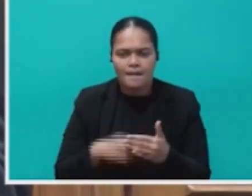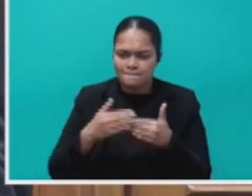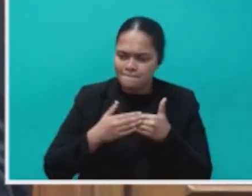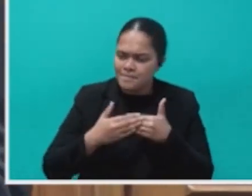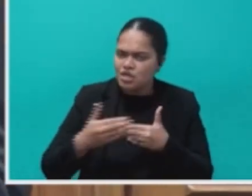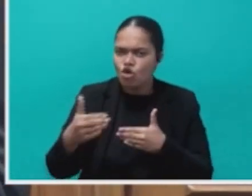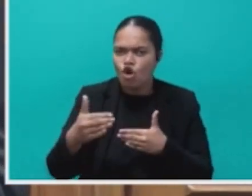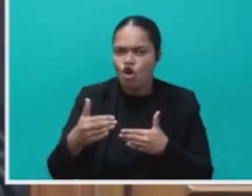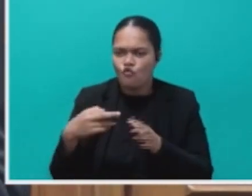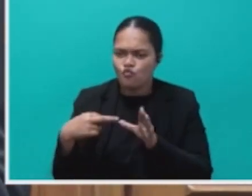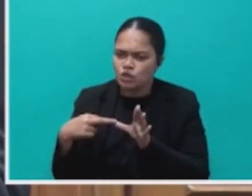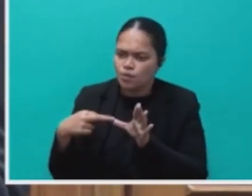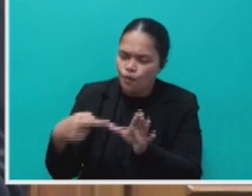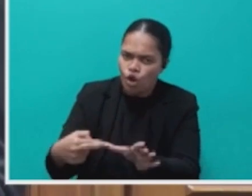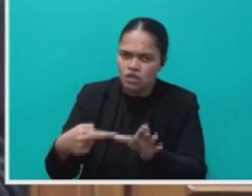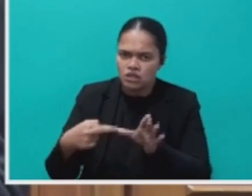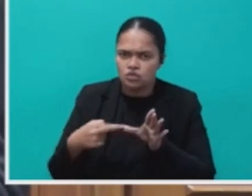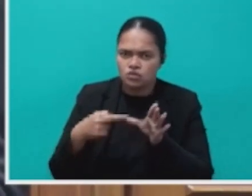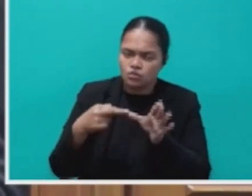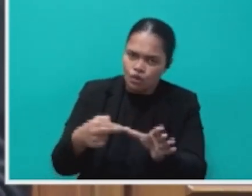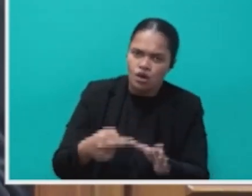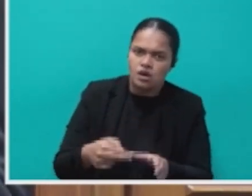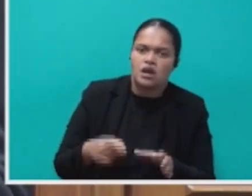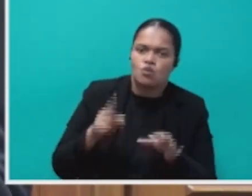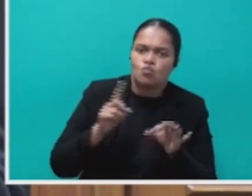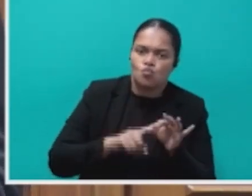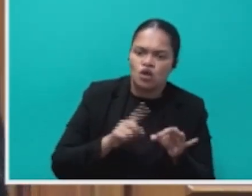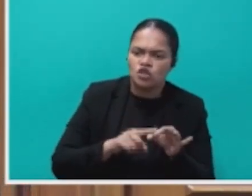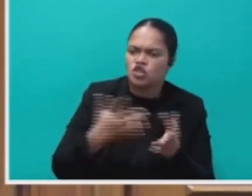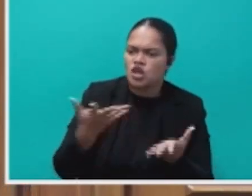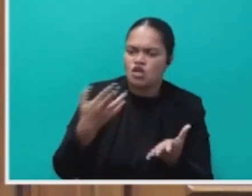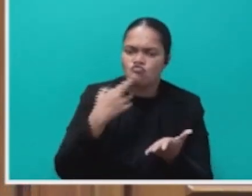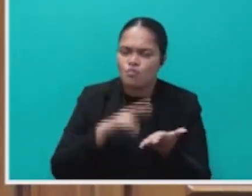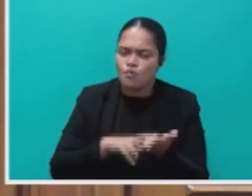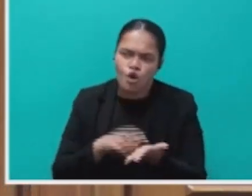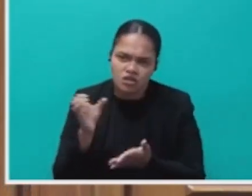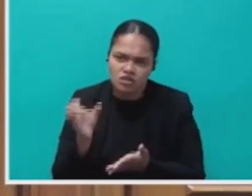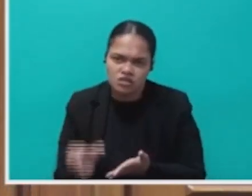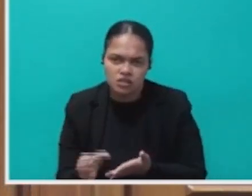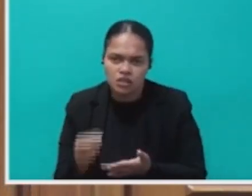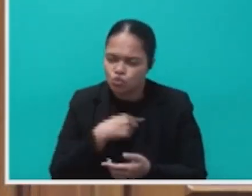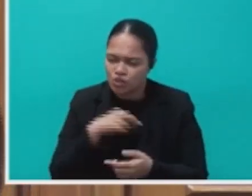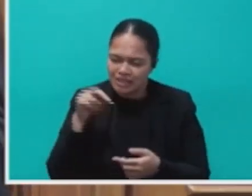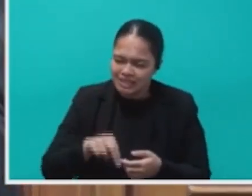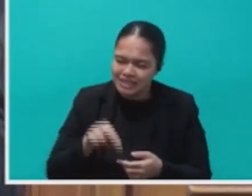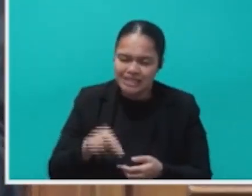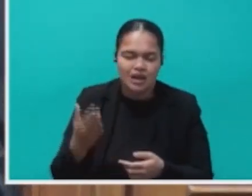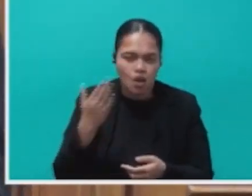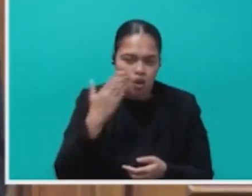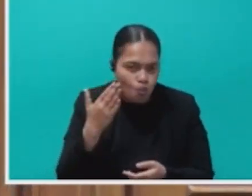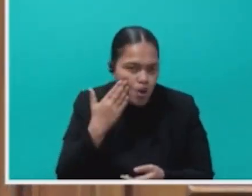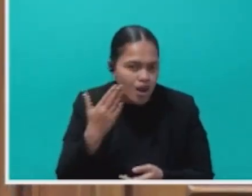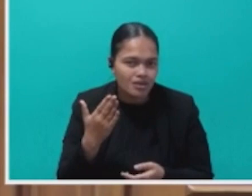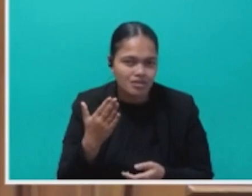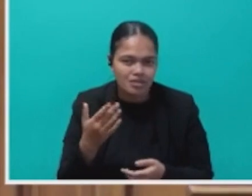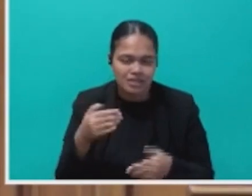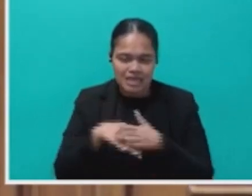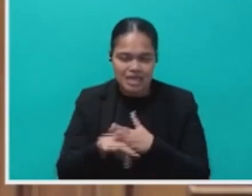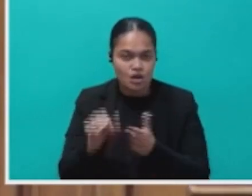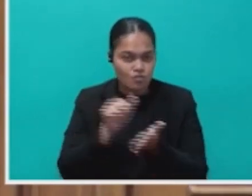responding to questions from reporters. We need to drive awareness in a consistent